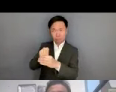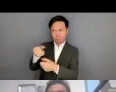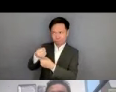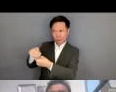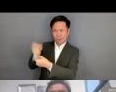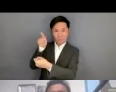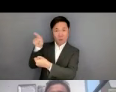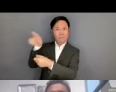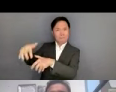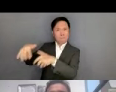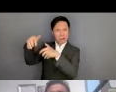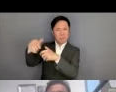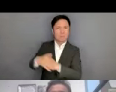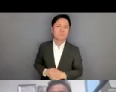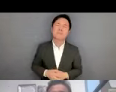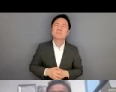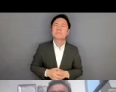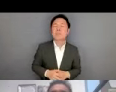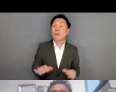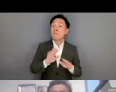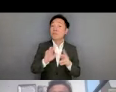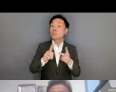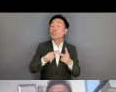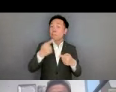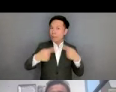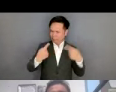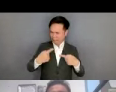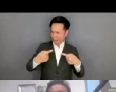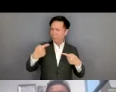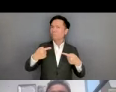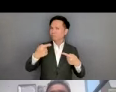also advocated for the inclusive political parties. So